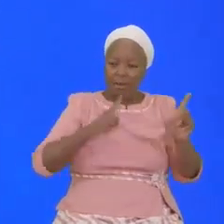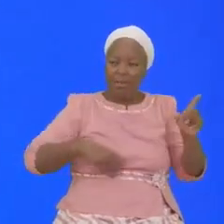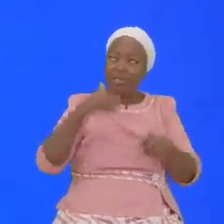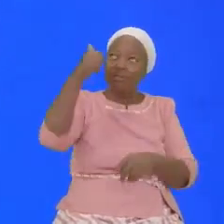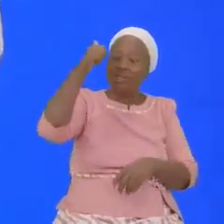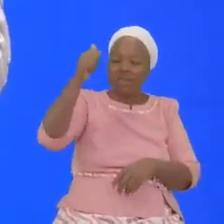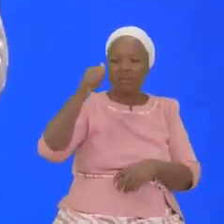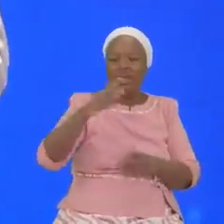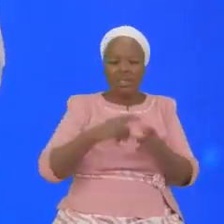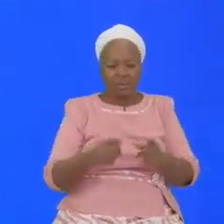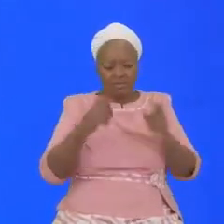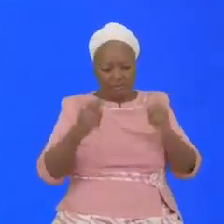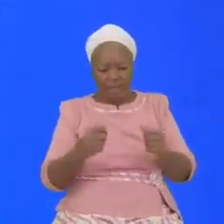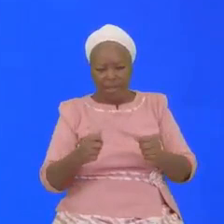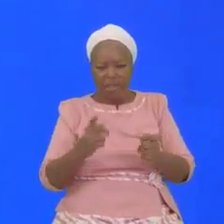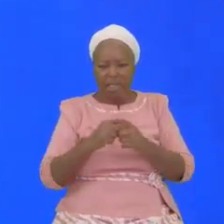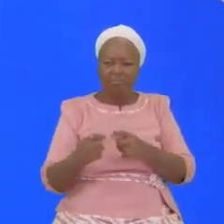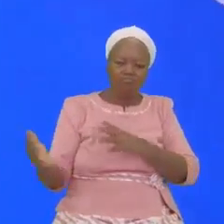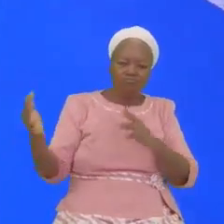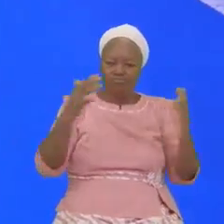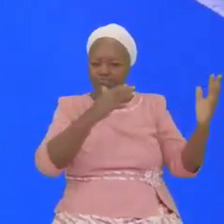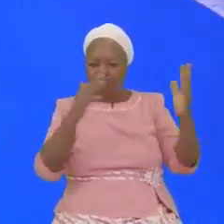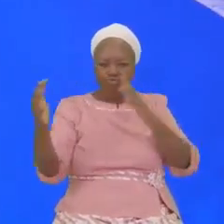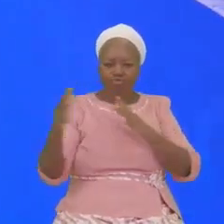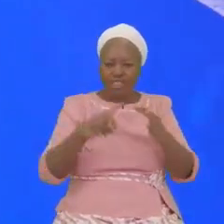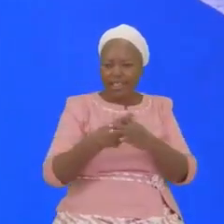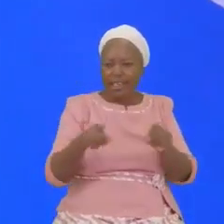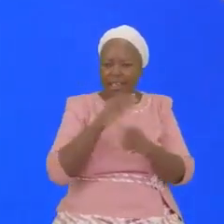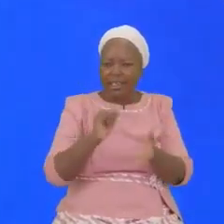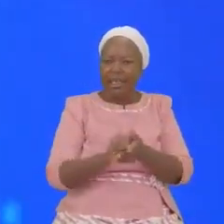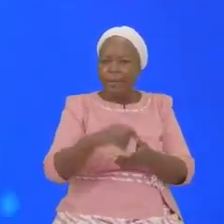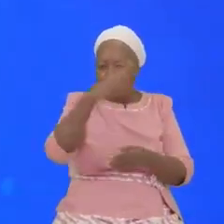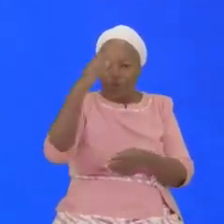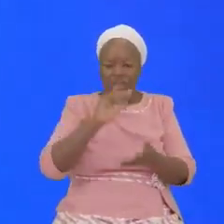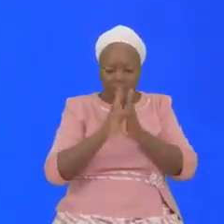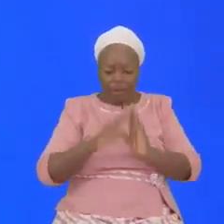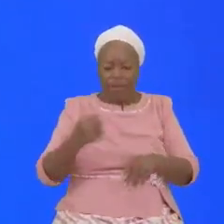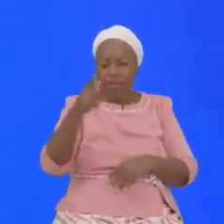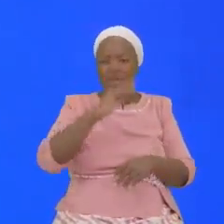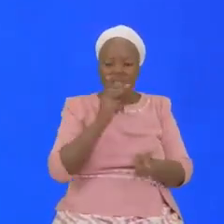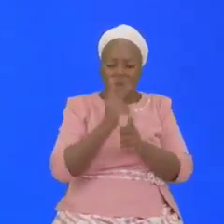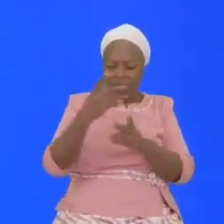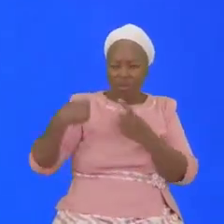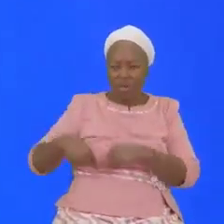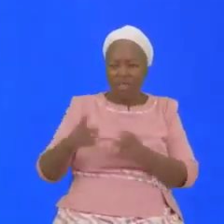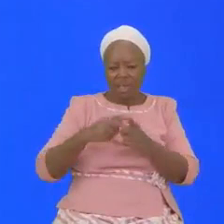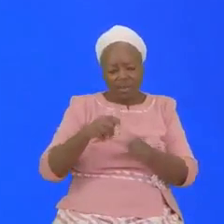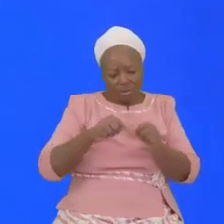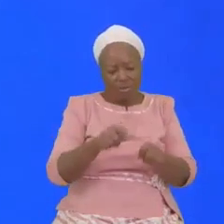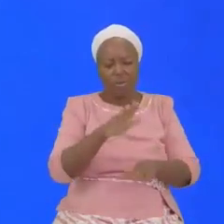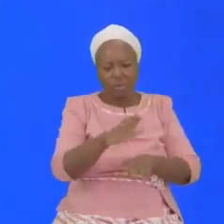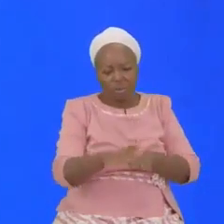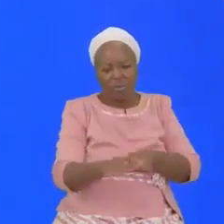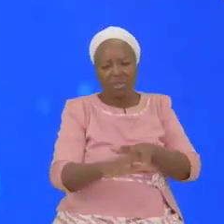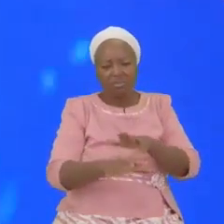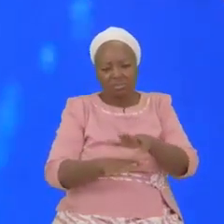of a sudden, the wind begins to blow. Because the peace of God is keeping your heart, you keep walking, you